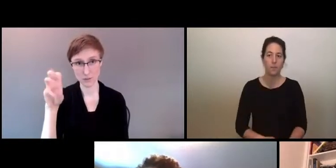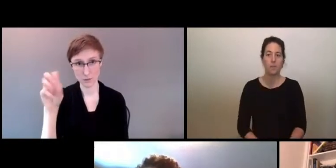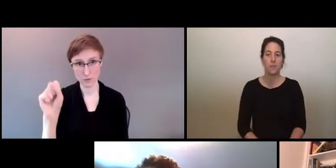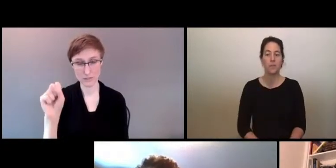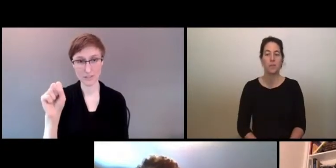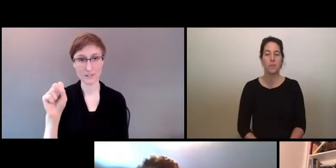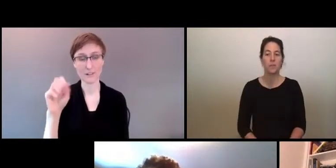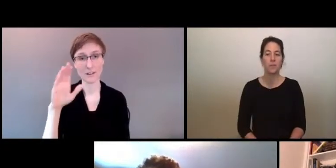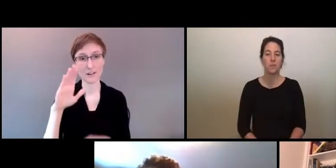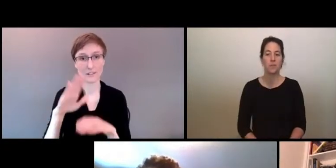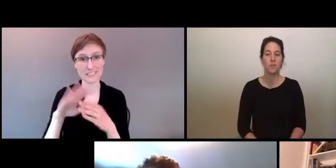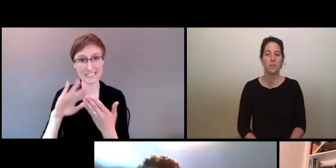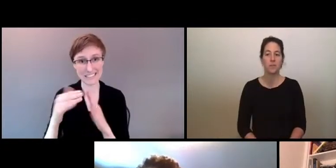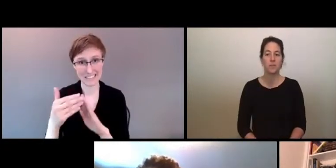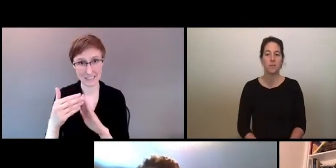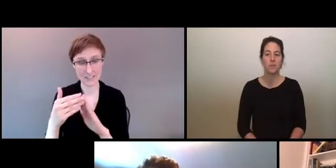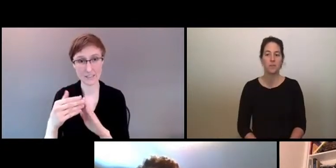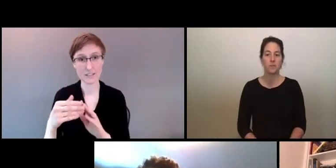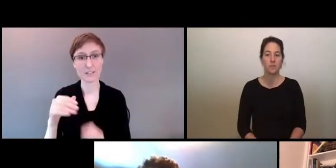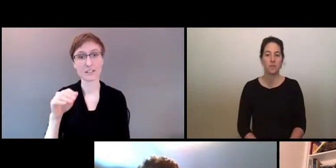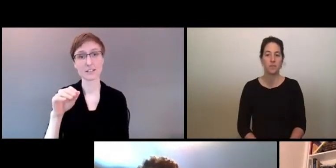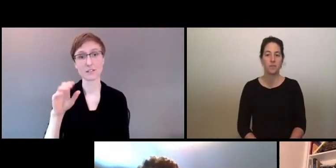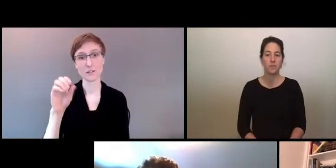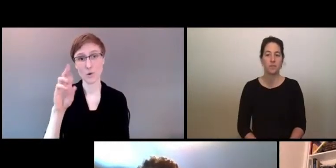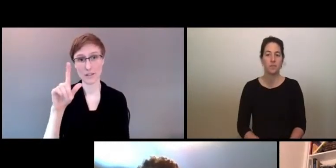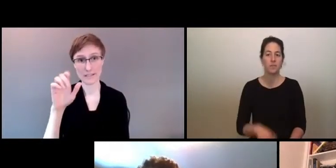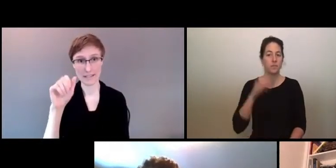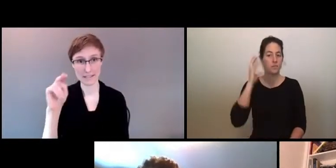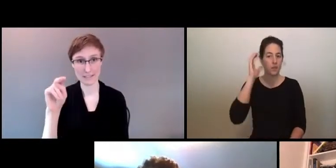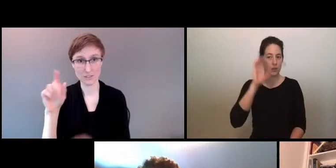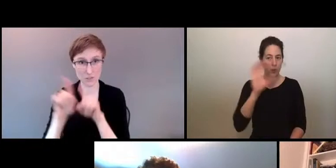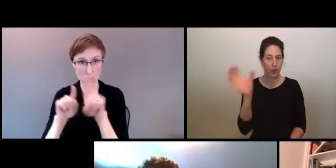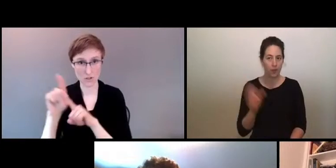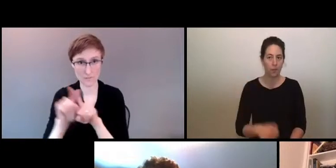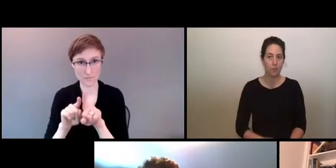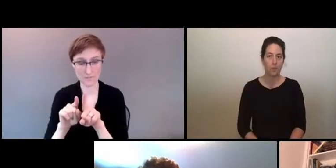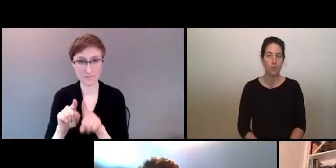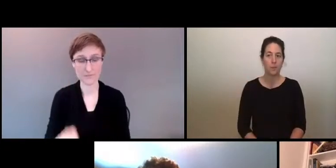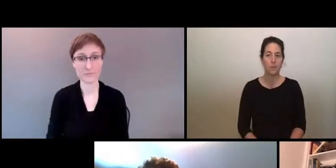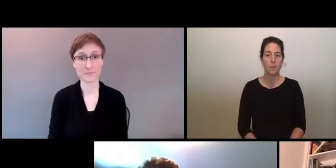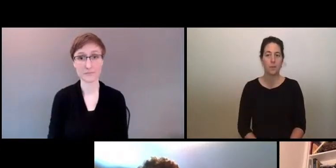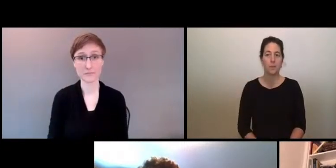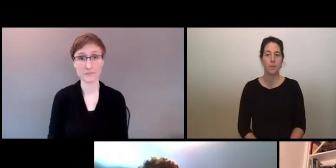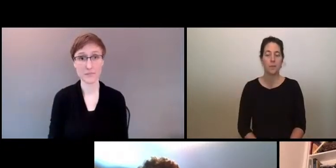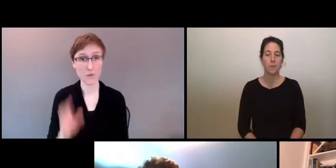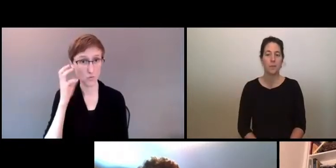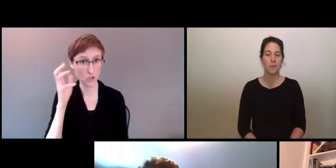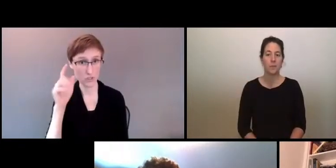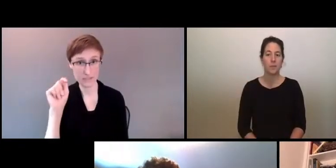Birds, Orleans Star, Radio-Canada, and Rogers TV. Have I missed anyone?